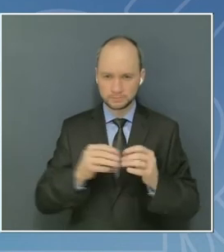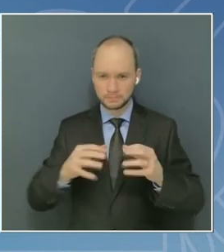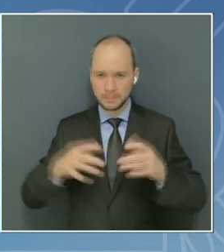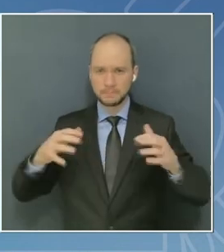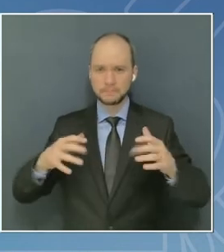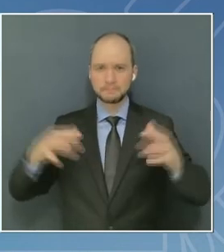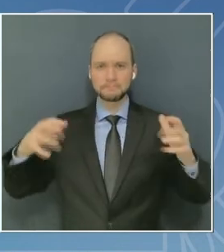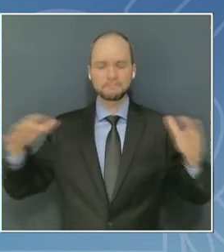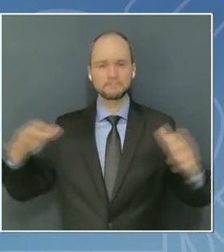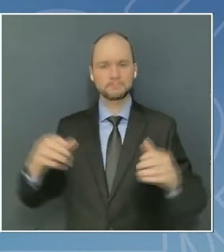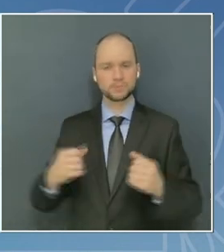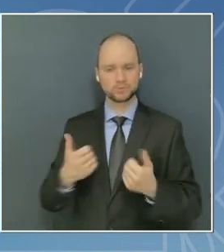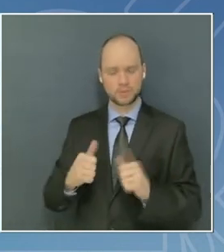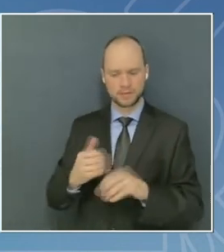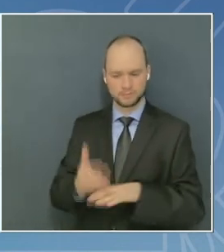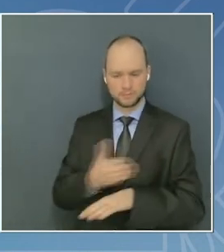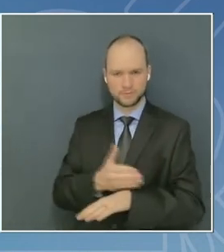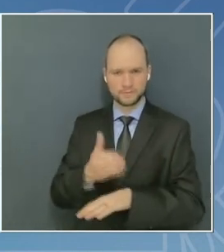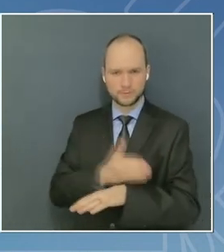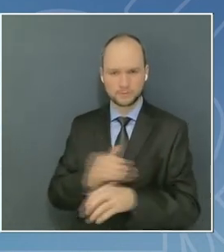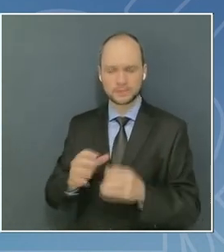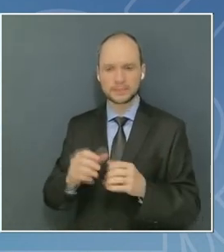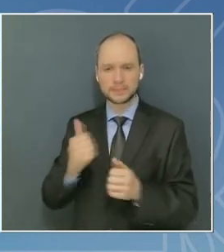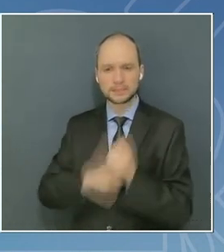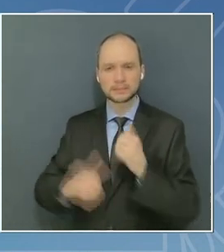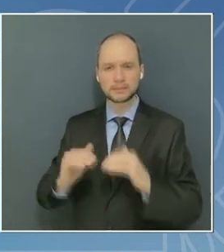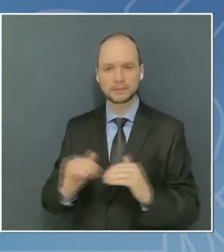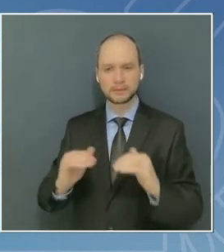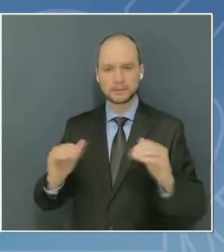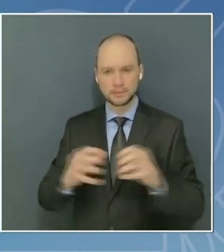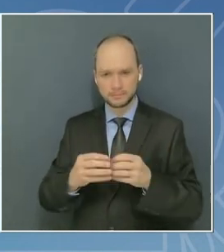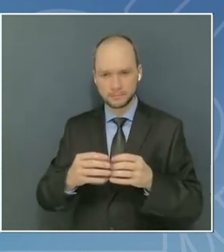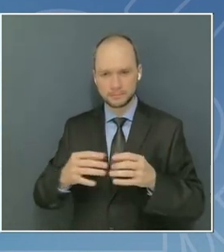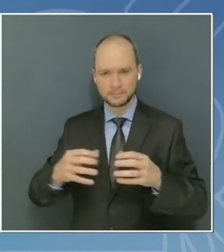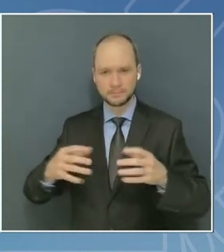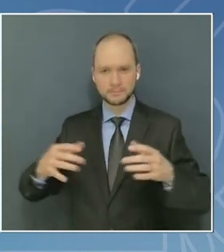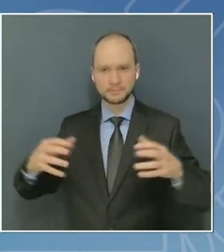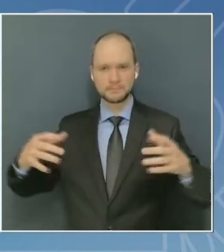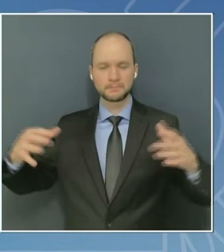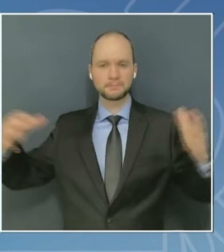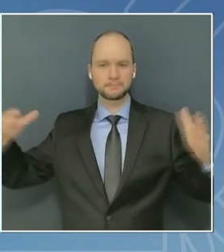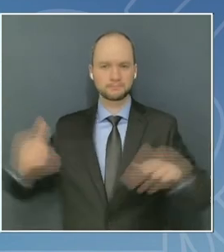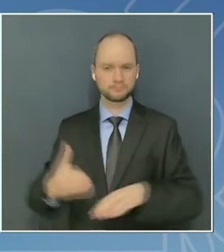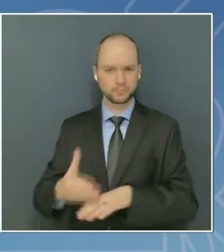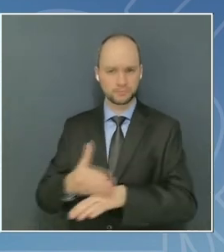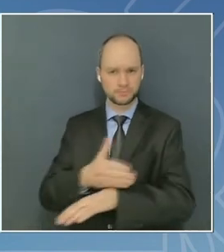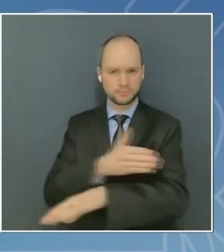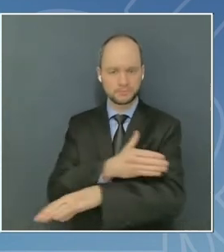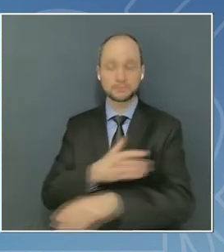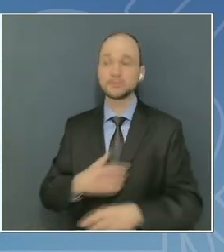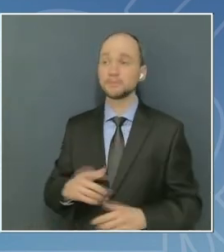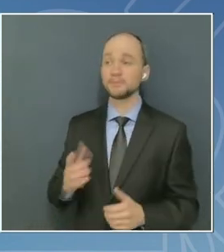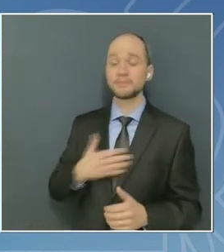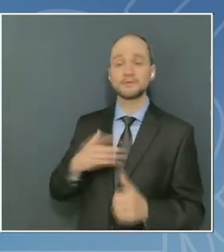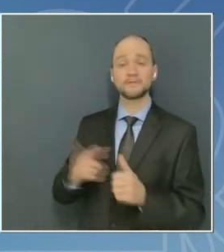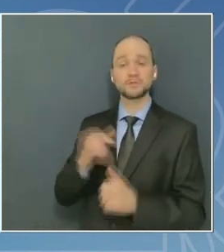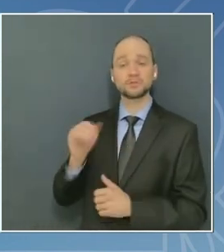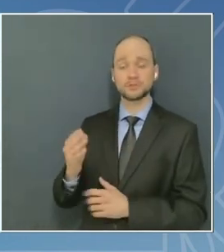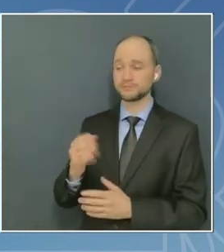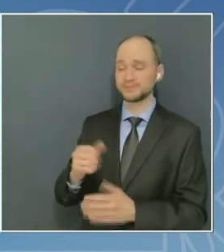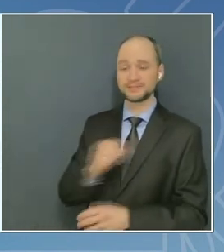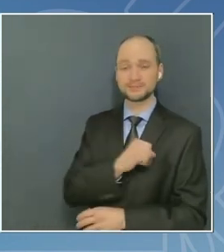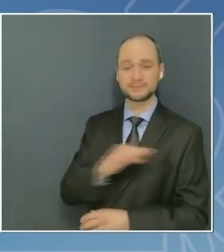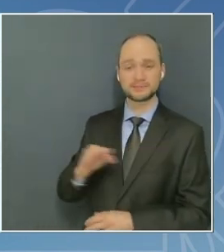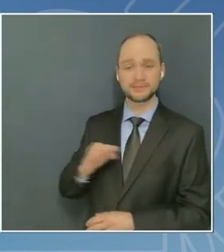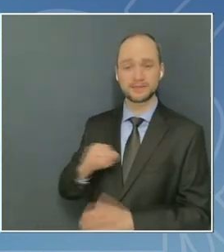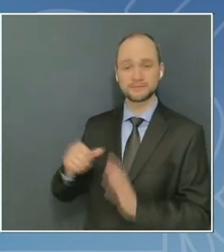communities and make it better, and that grows. I know my first job out as a staff surgeon, it was at this tiny little